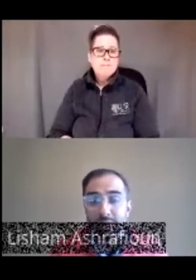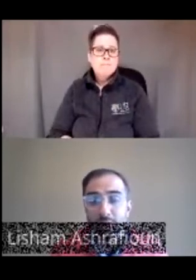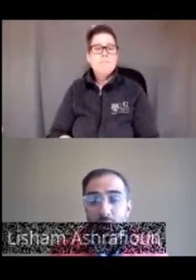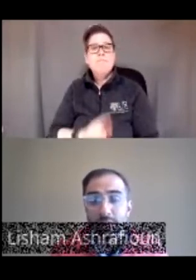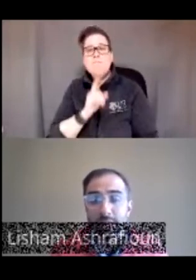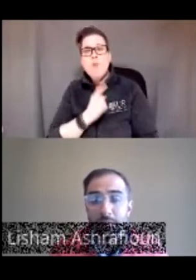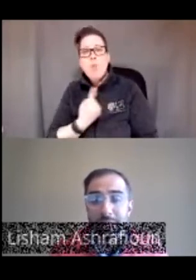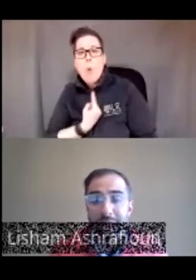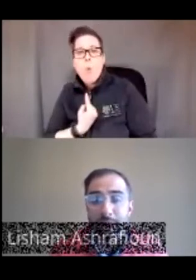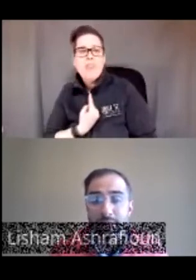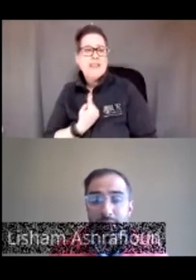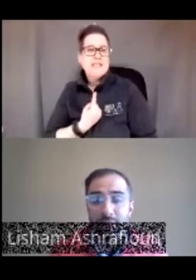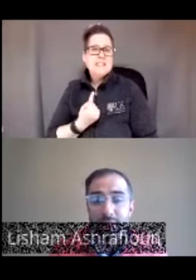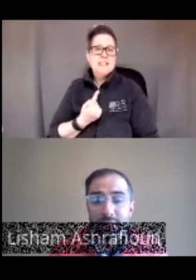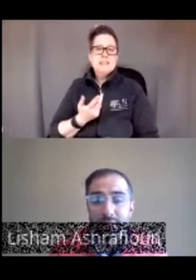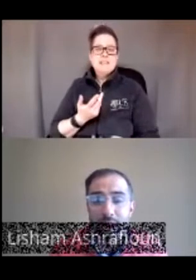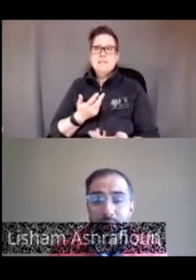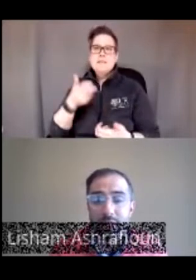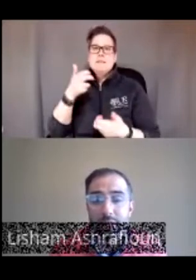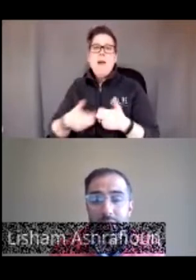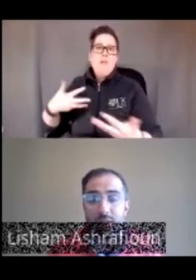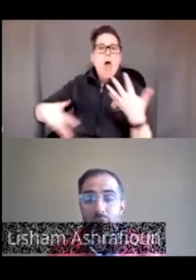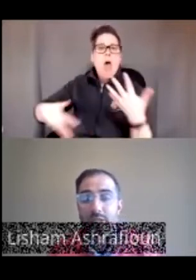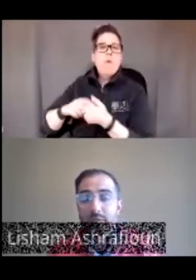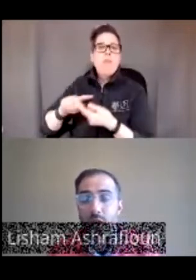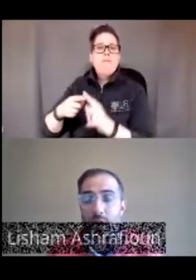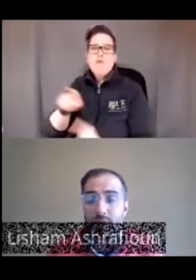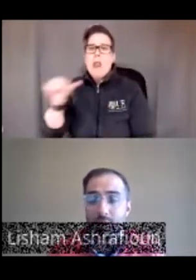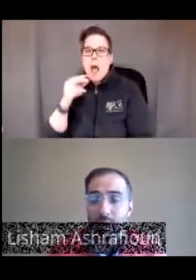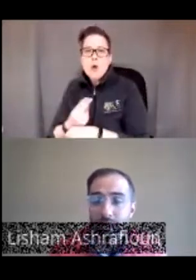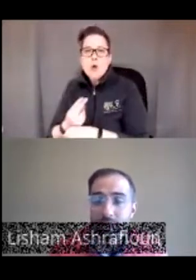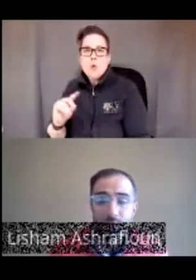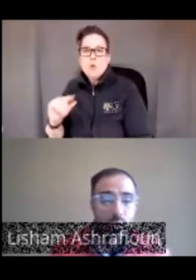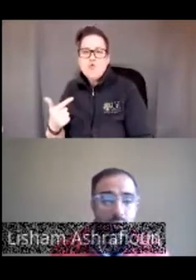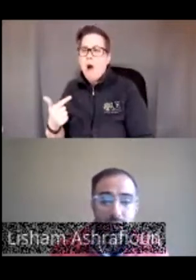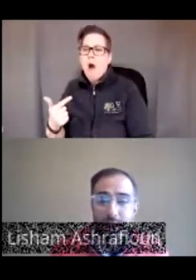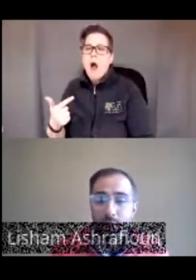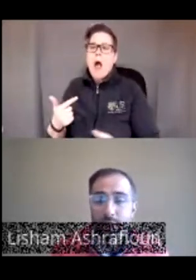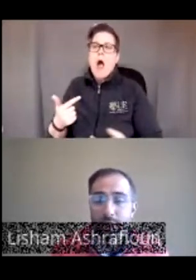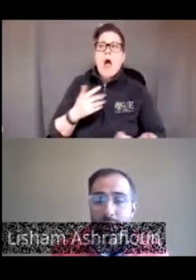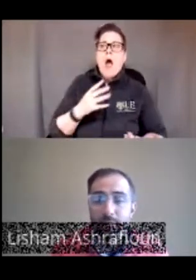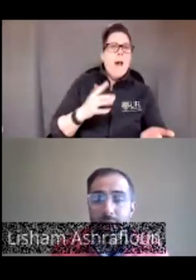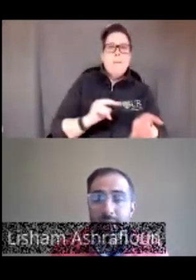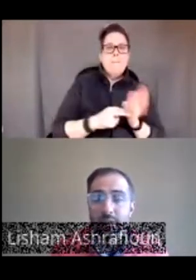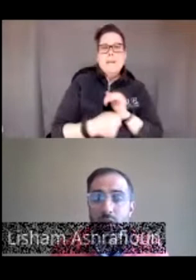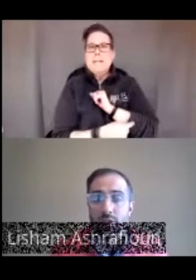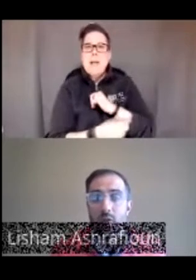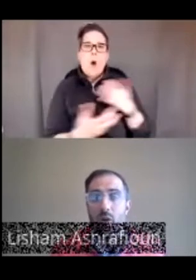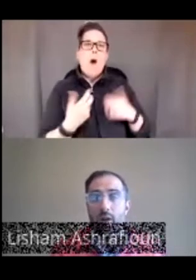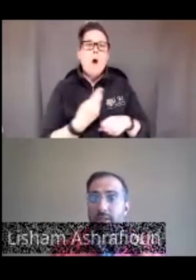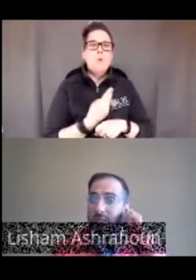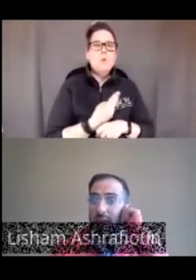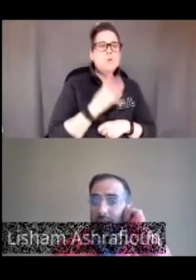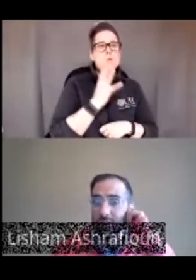Loneliness and difficulty meeting abstinent friends is commonly cited as a reason for craving among individuals using heroin. And it's